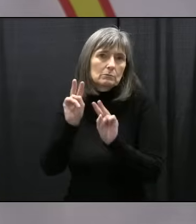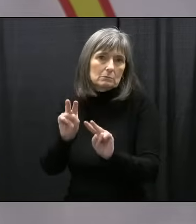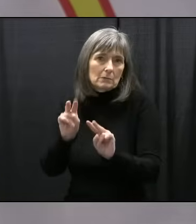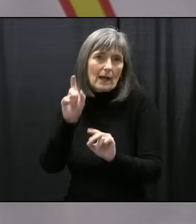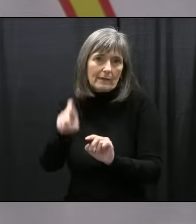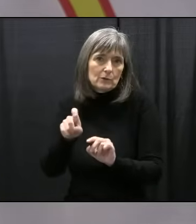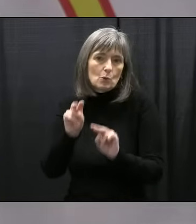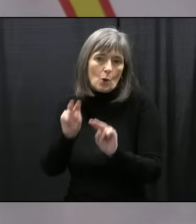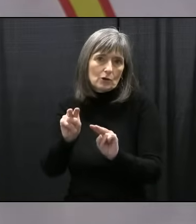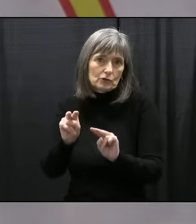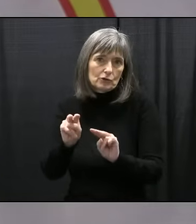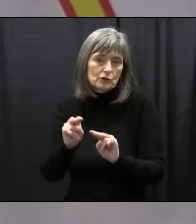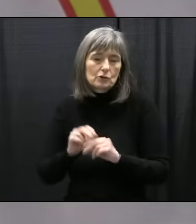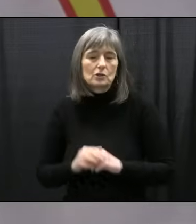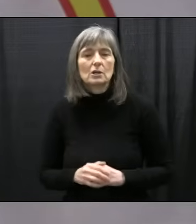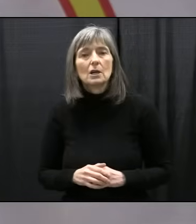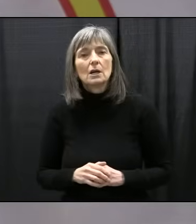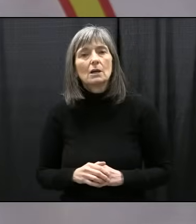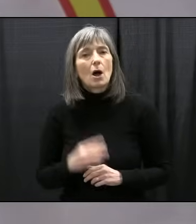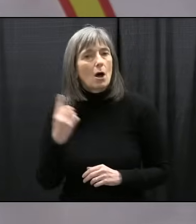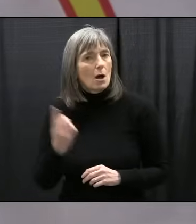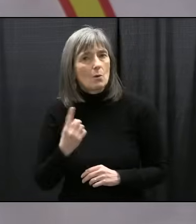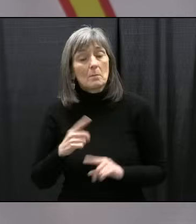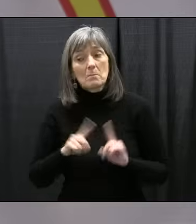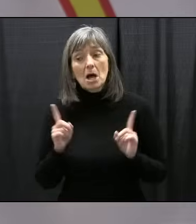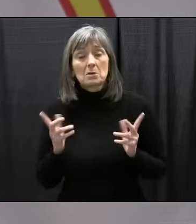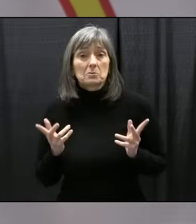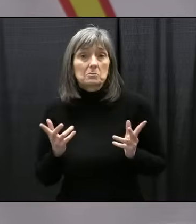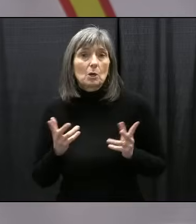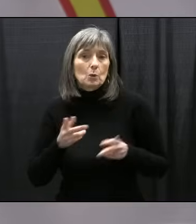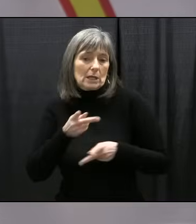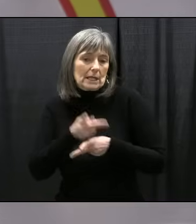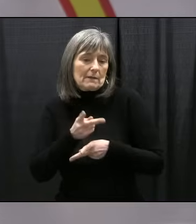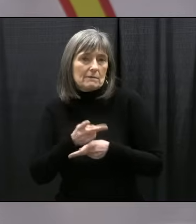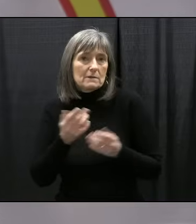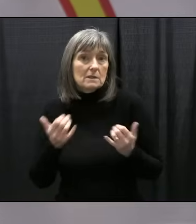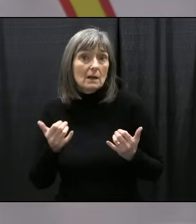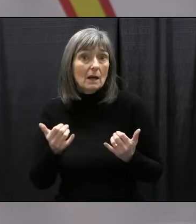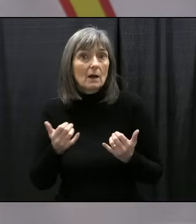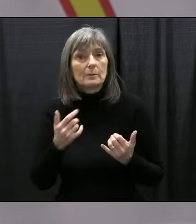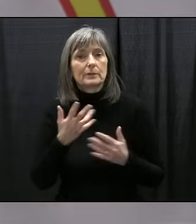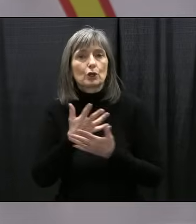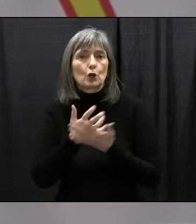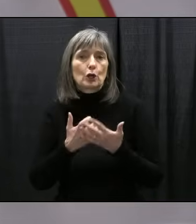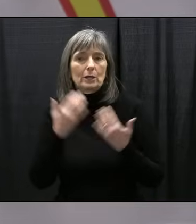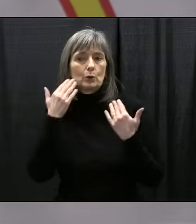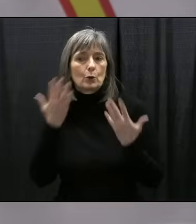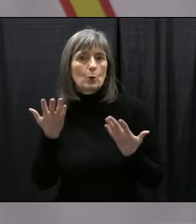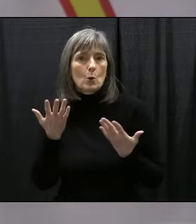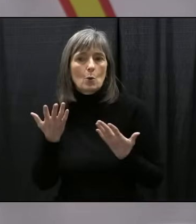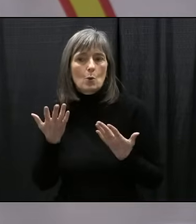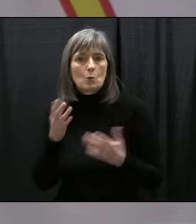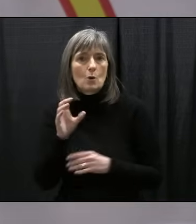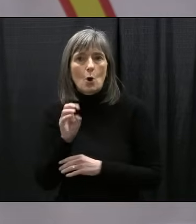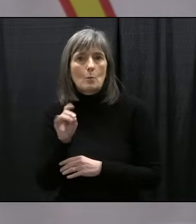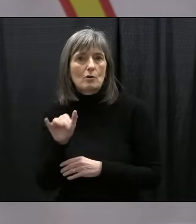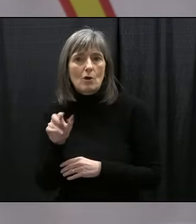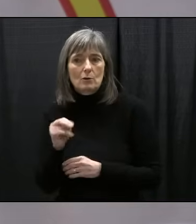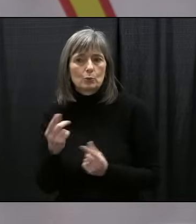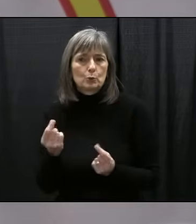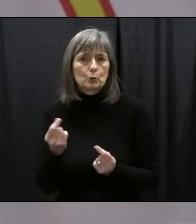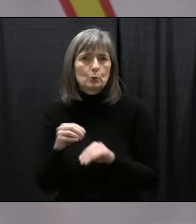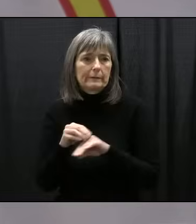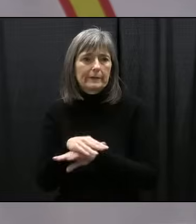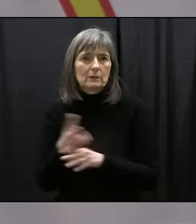this particular variant. But we're taking these measures now because it is too early to know what impacts it will have, and once we do know